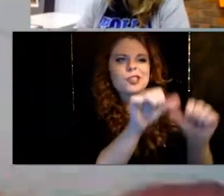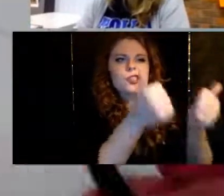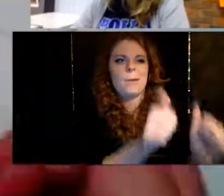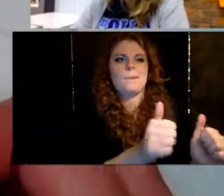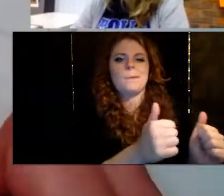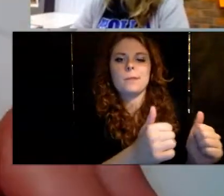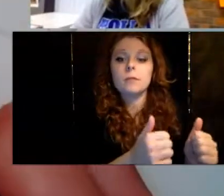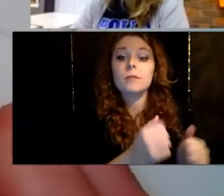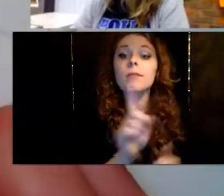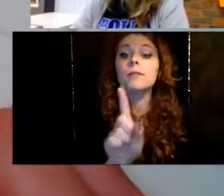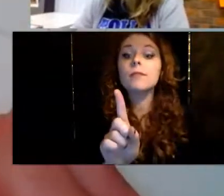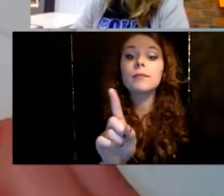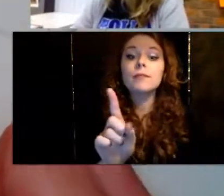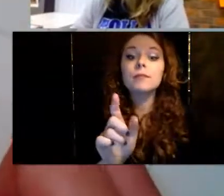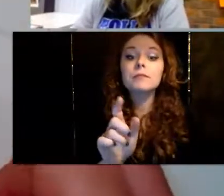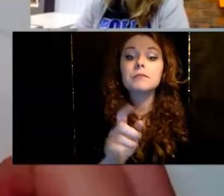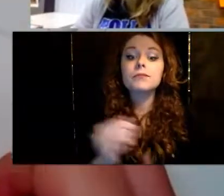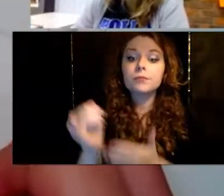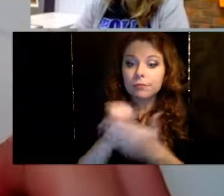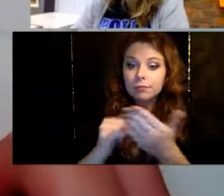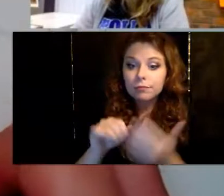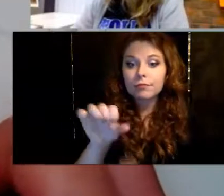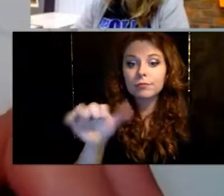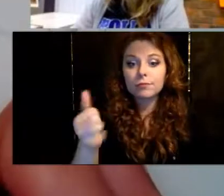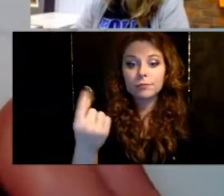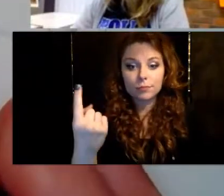But then if I did another pear